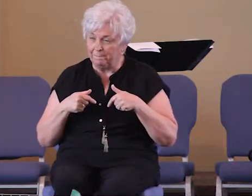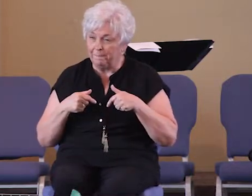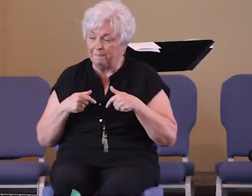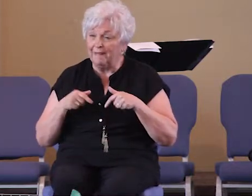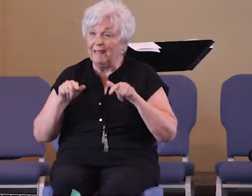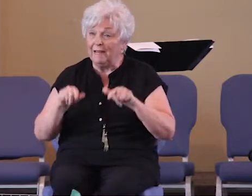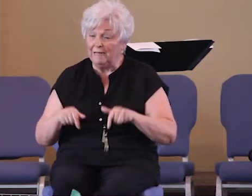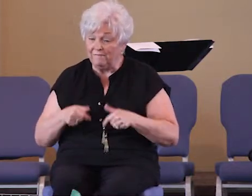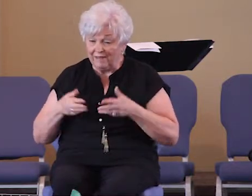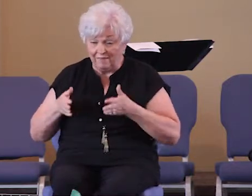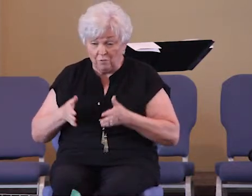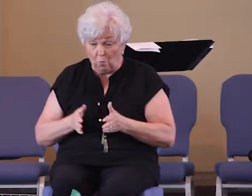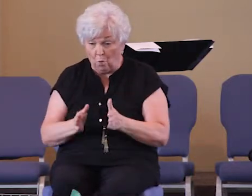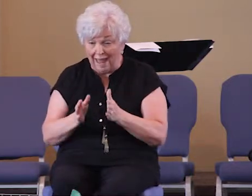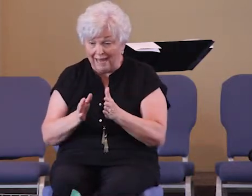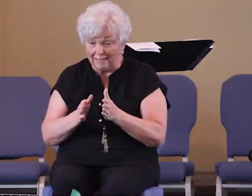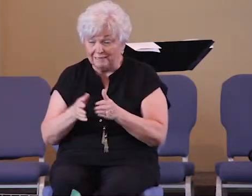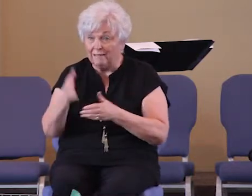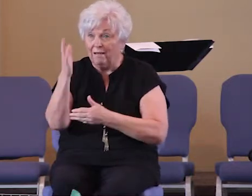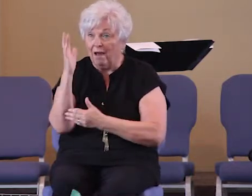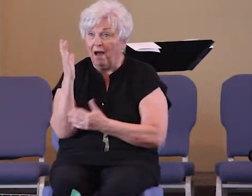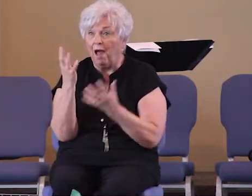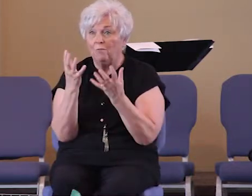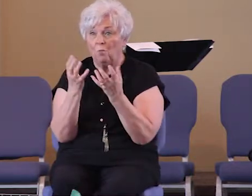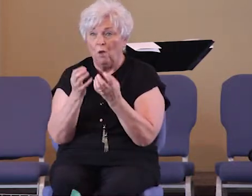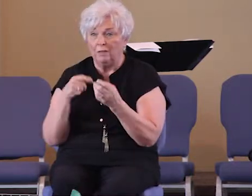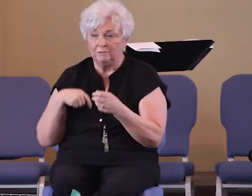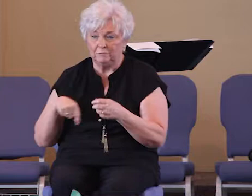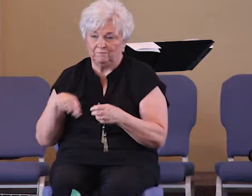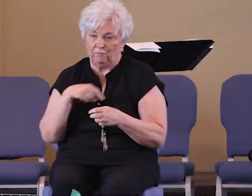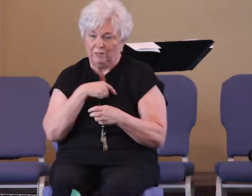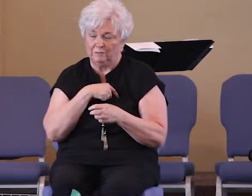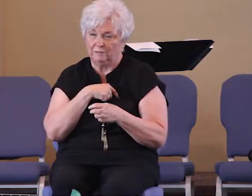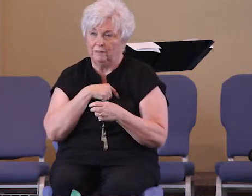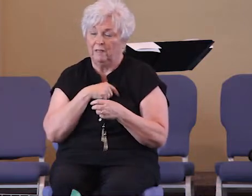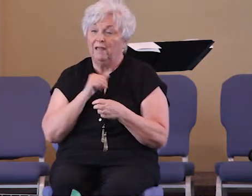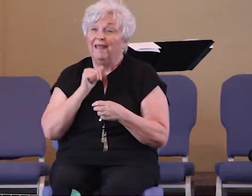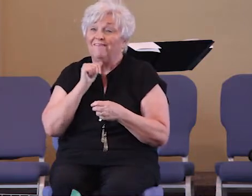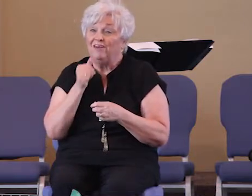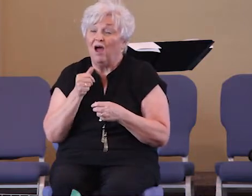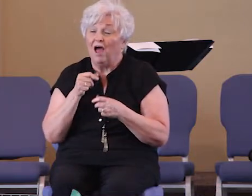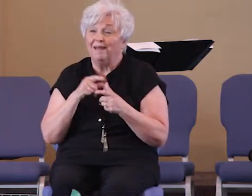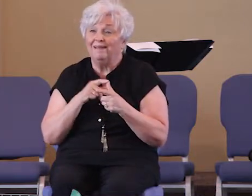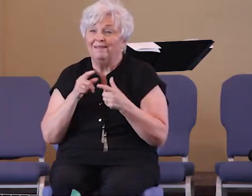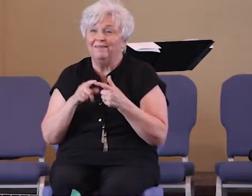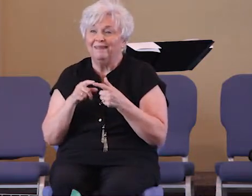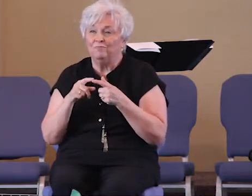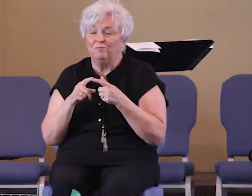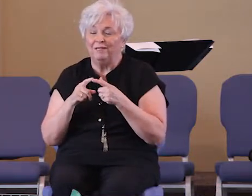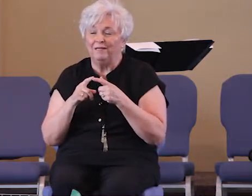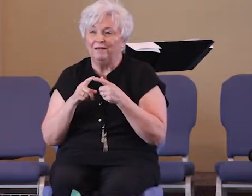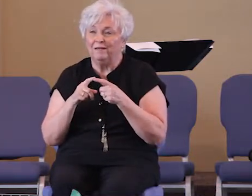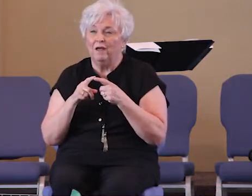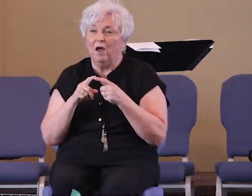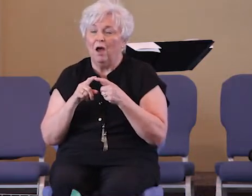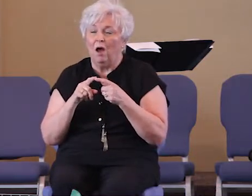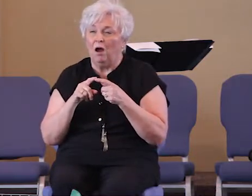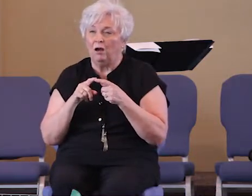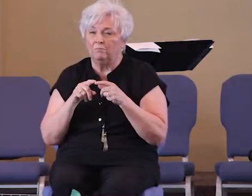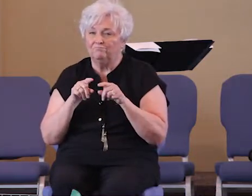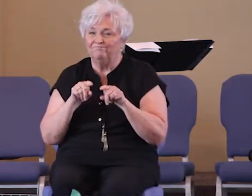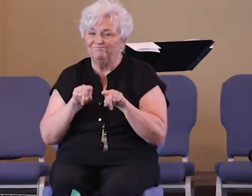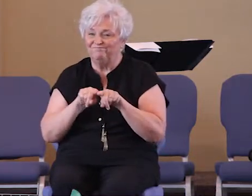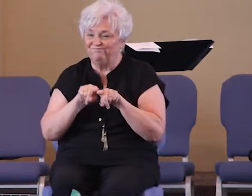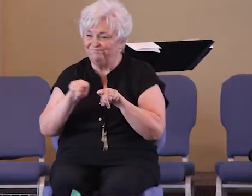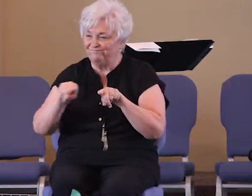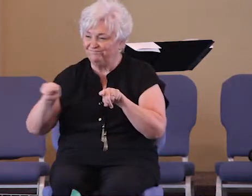God. Because if not, then we're subverted. We're knocked off track. And then we